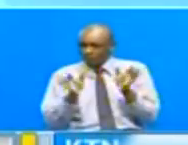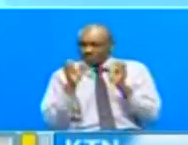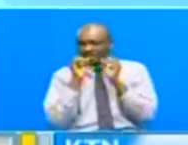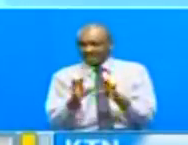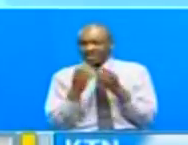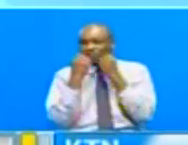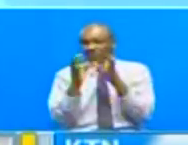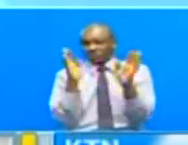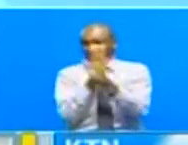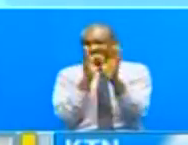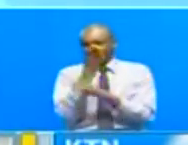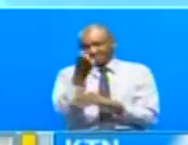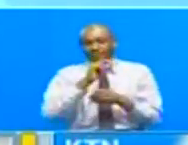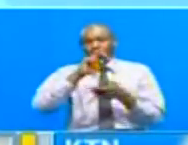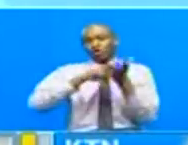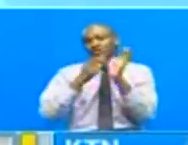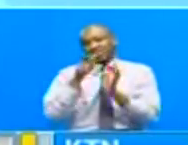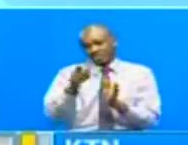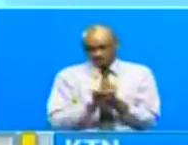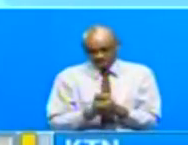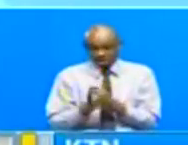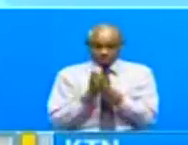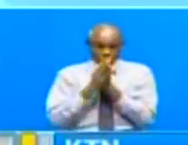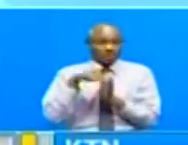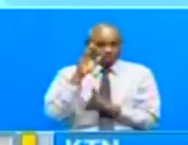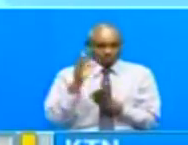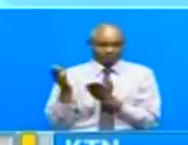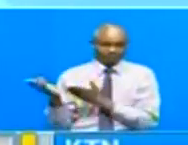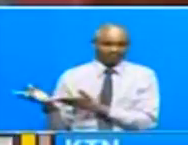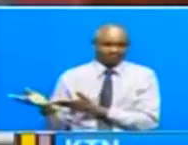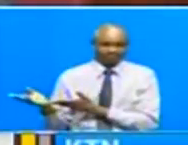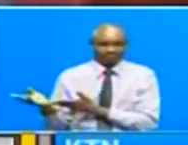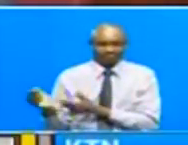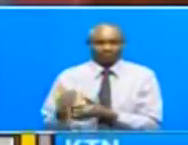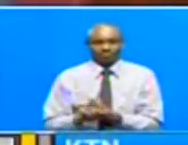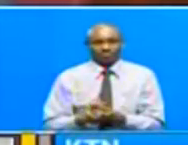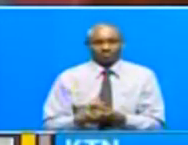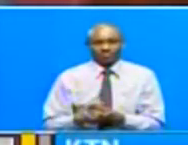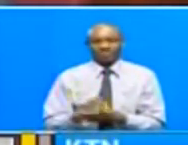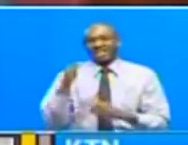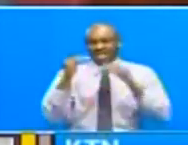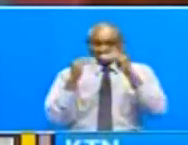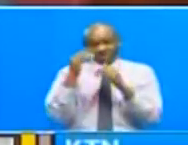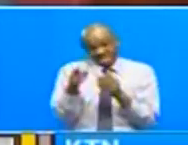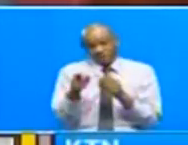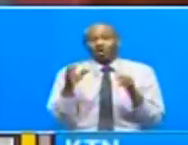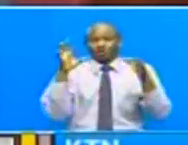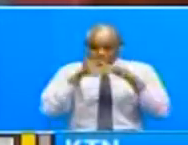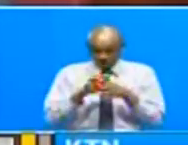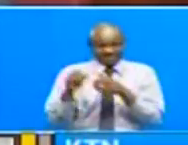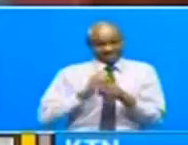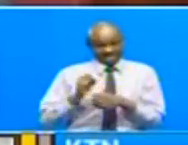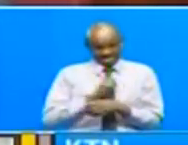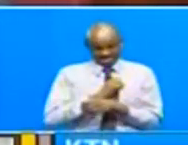withholding critical information about the contract. Patrick Amimo has more. A level 5 in every county. A joint Senate Committee